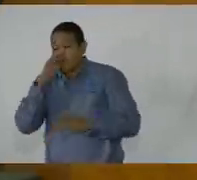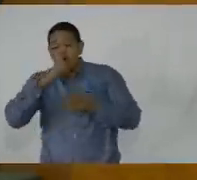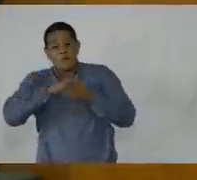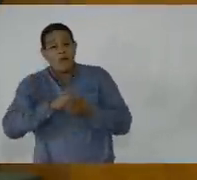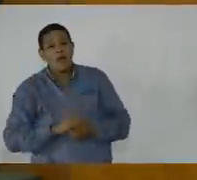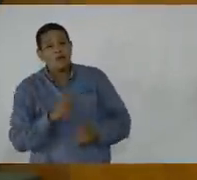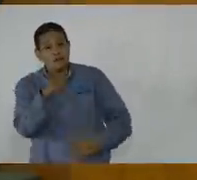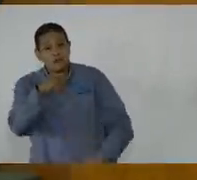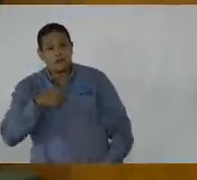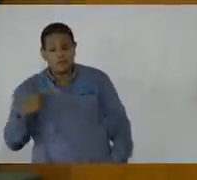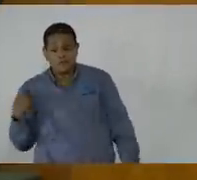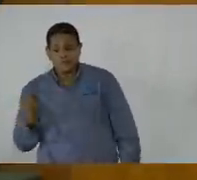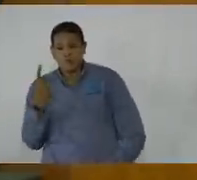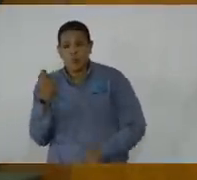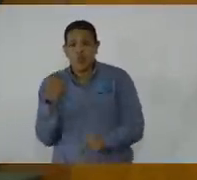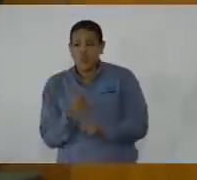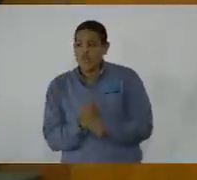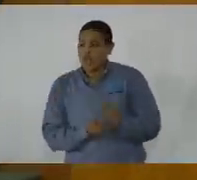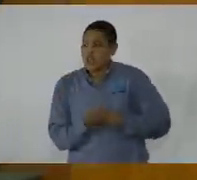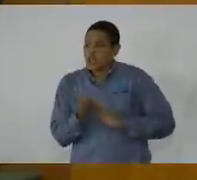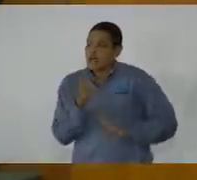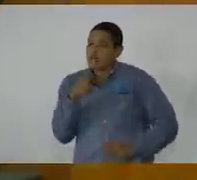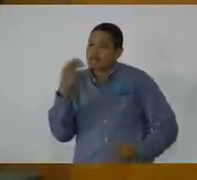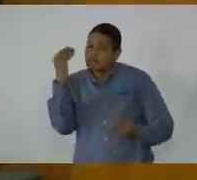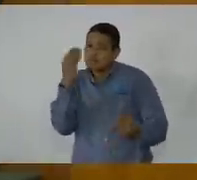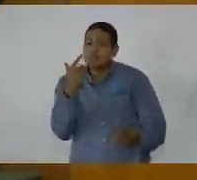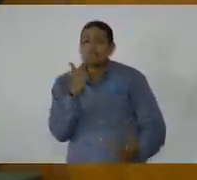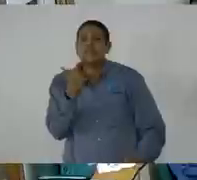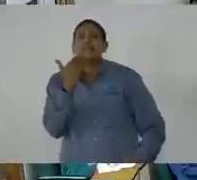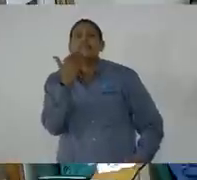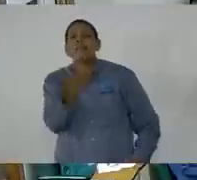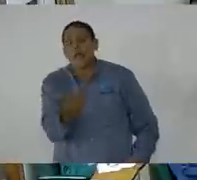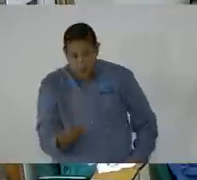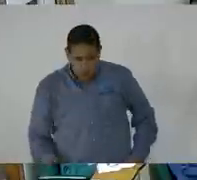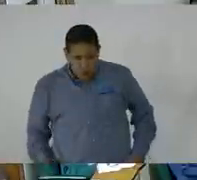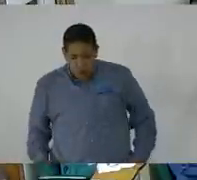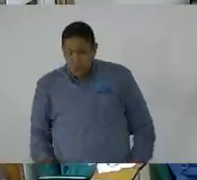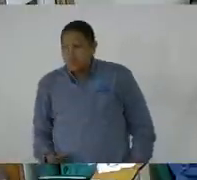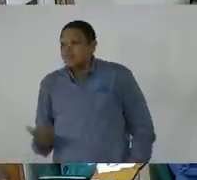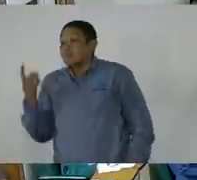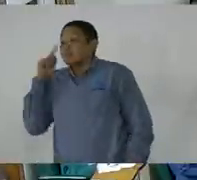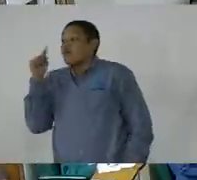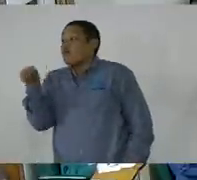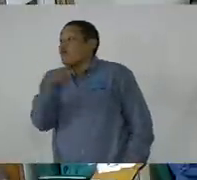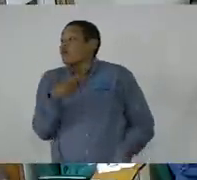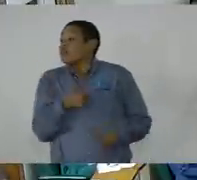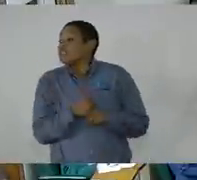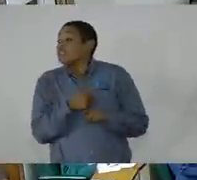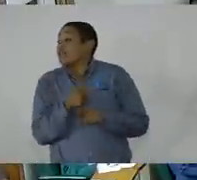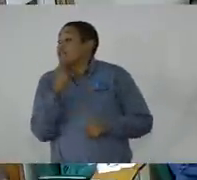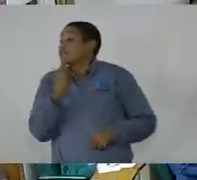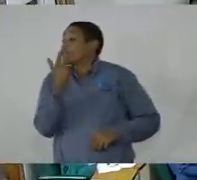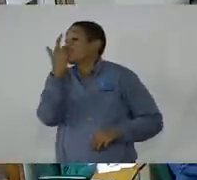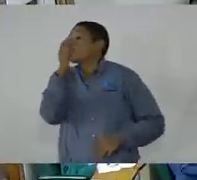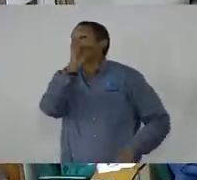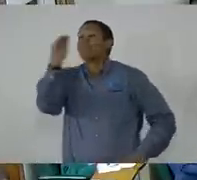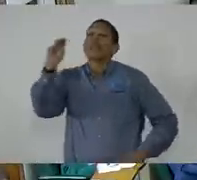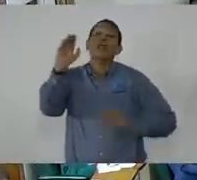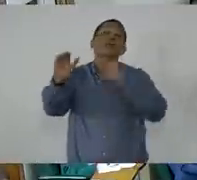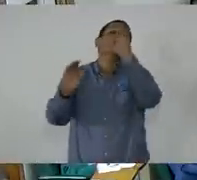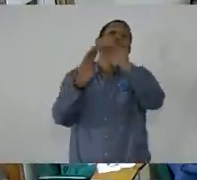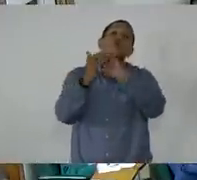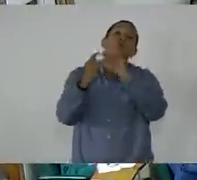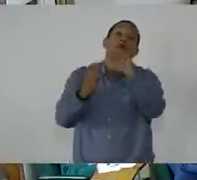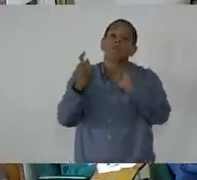us during the past year, I say thank you on behalf of the 3 million Jamaicans who